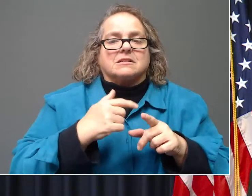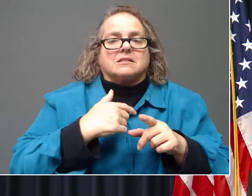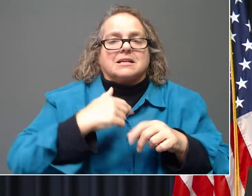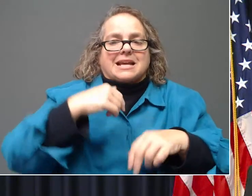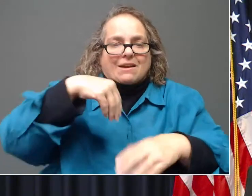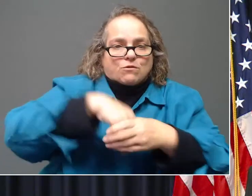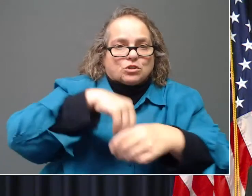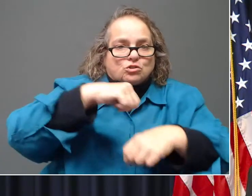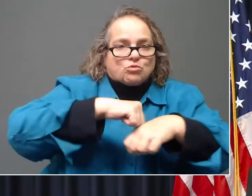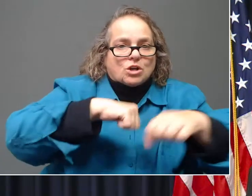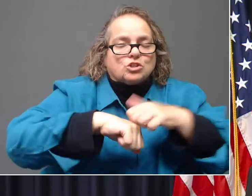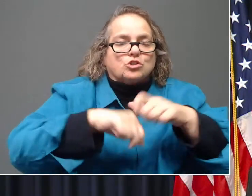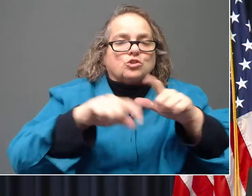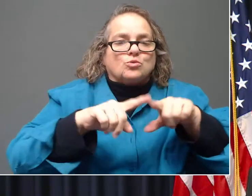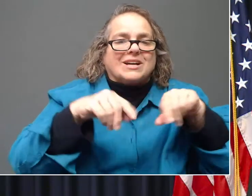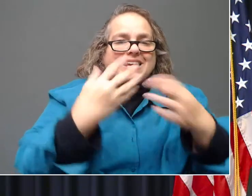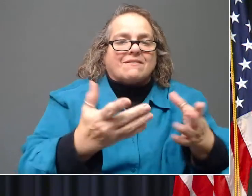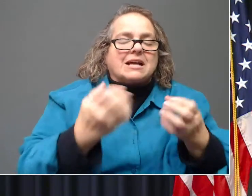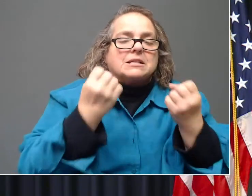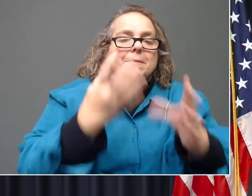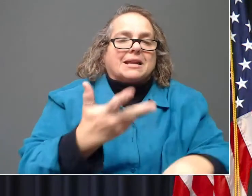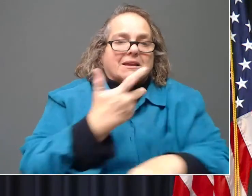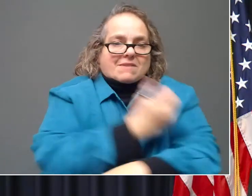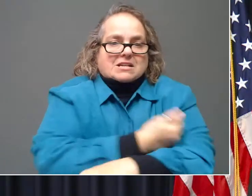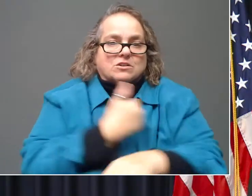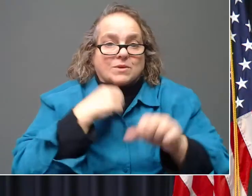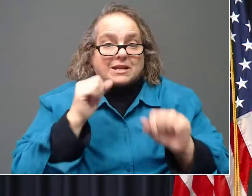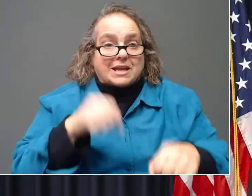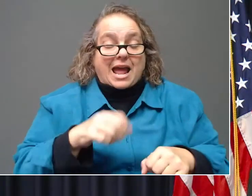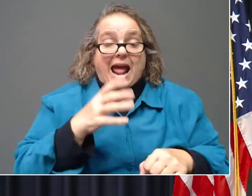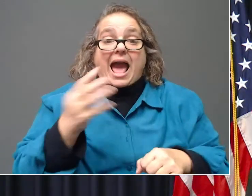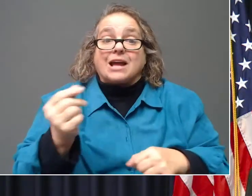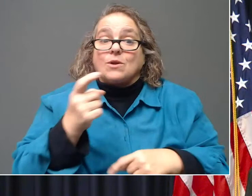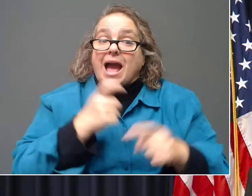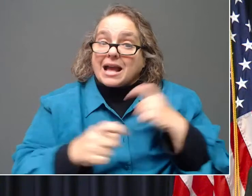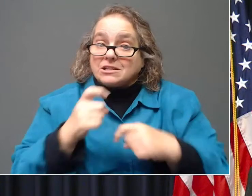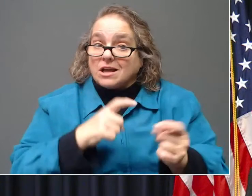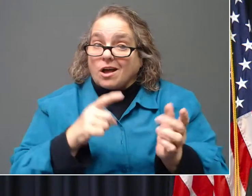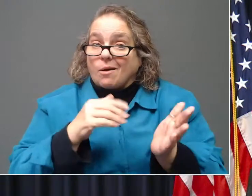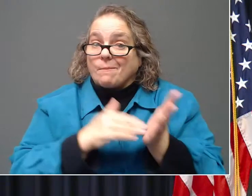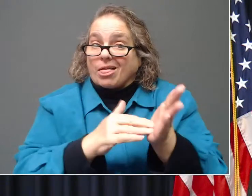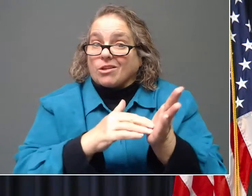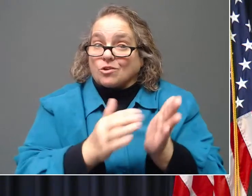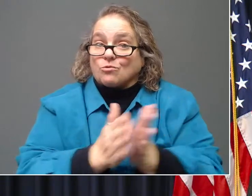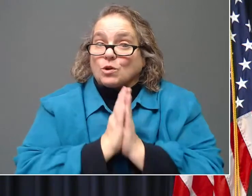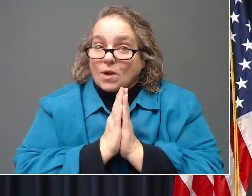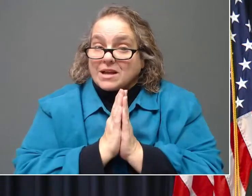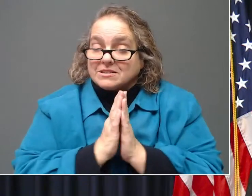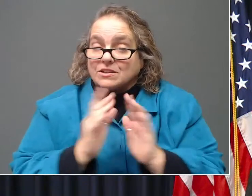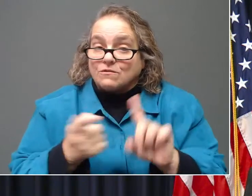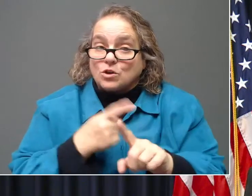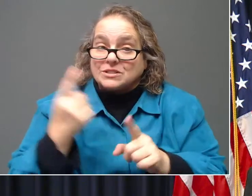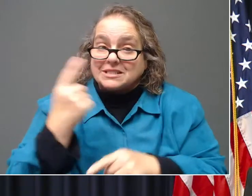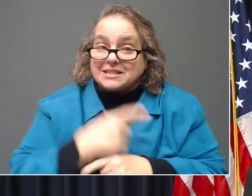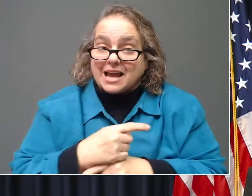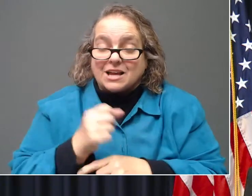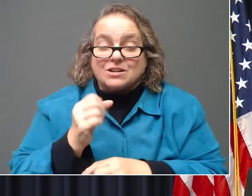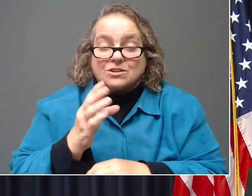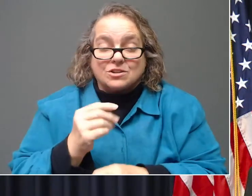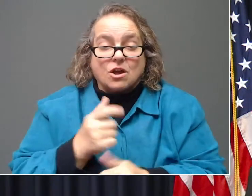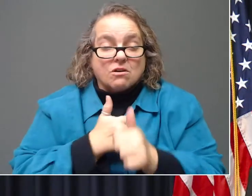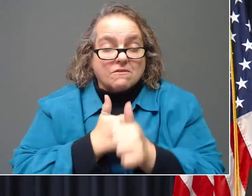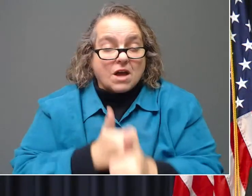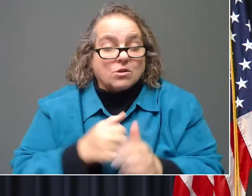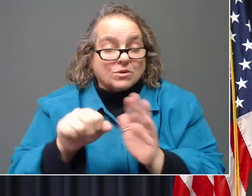handle 1 million requests when they all come in that first day. So they're going to be following the state's directives.